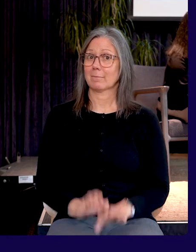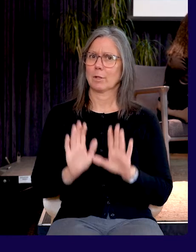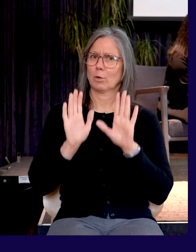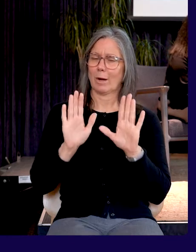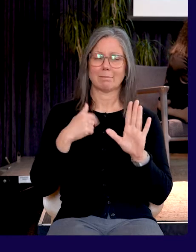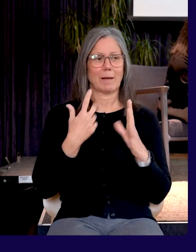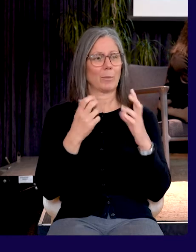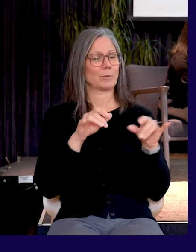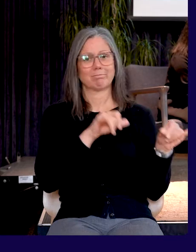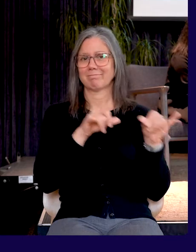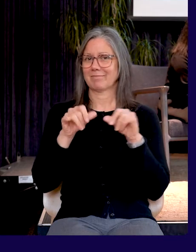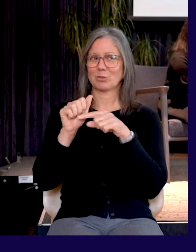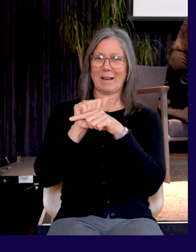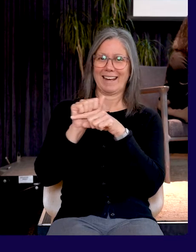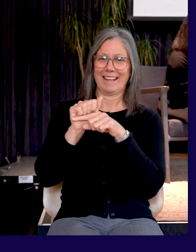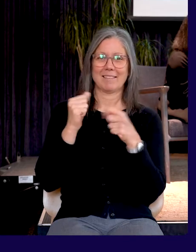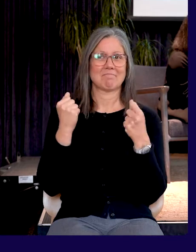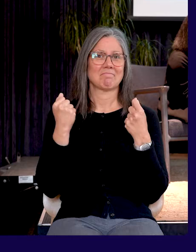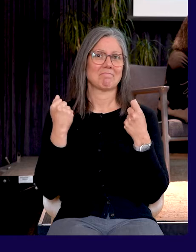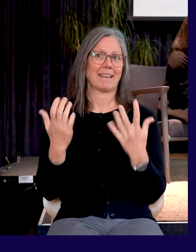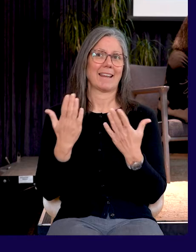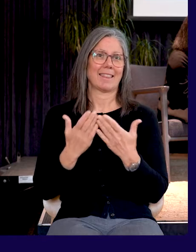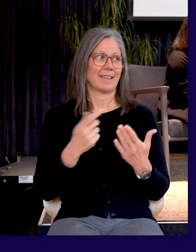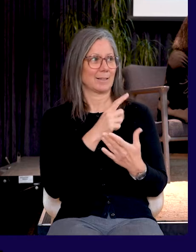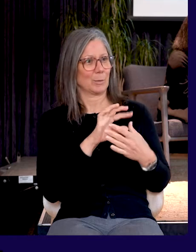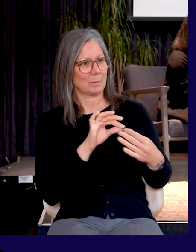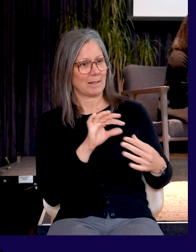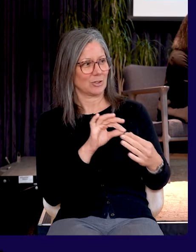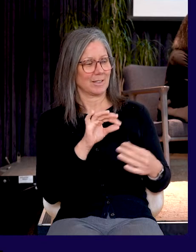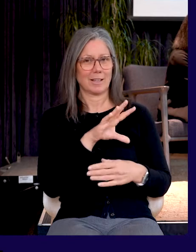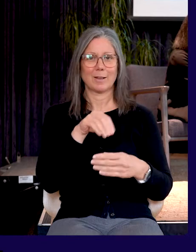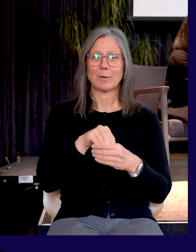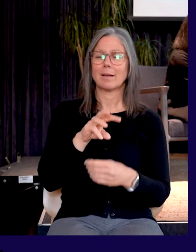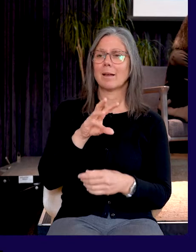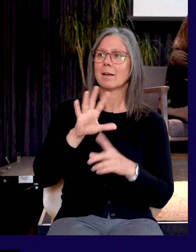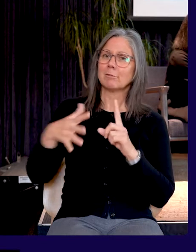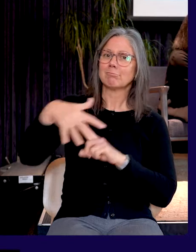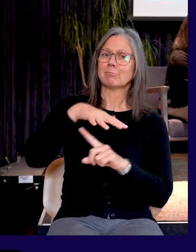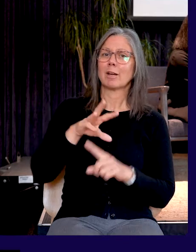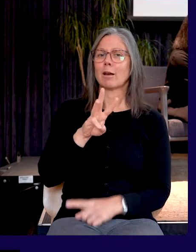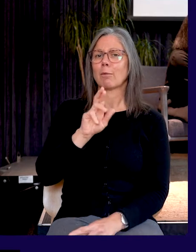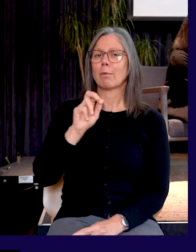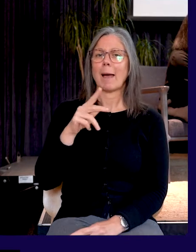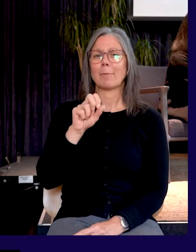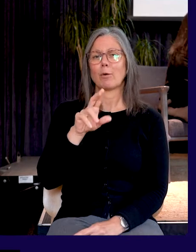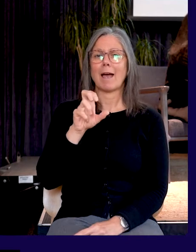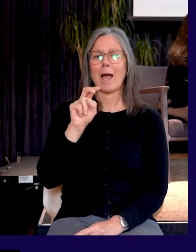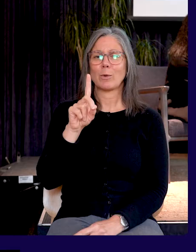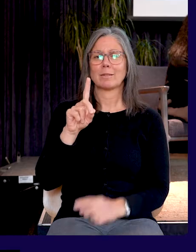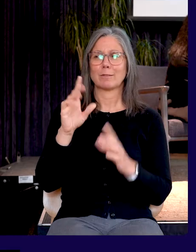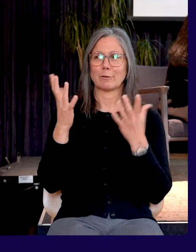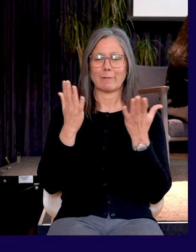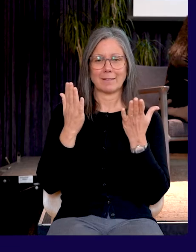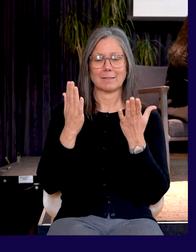want to echo on the training side so many things that you've said, including things like wraparound services. I think the piece that I'll just add